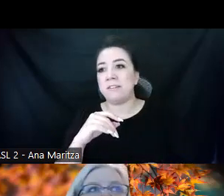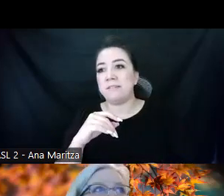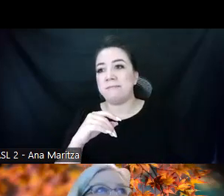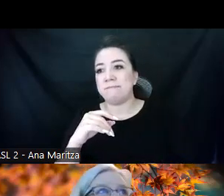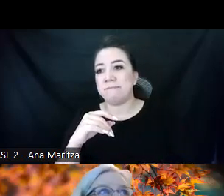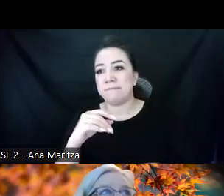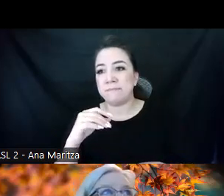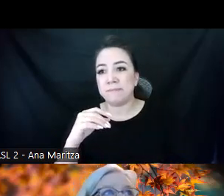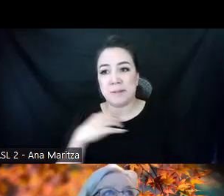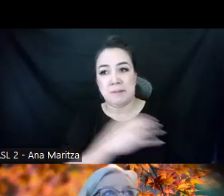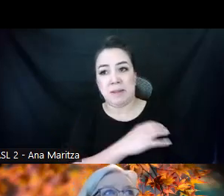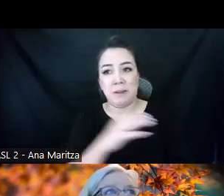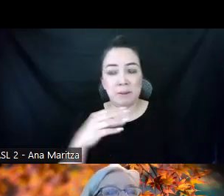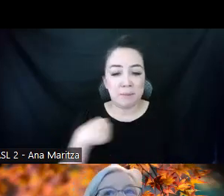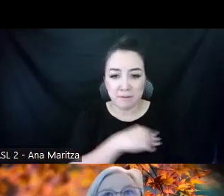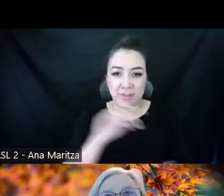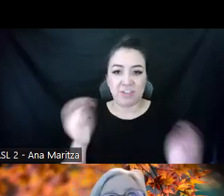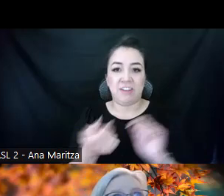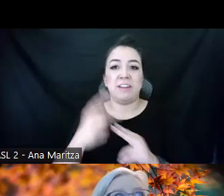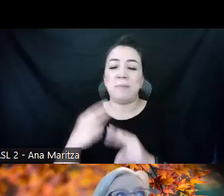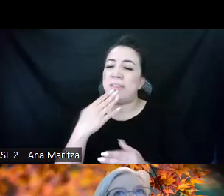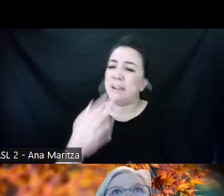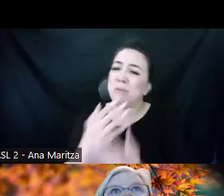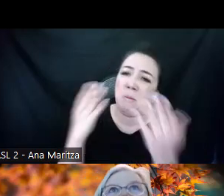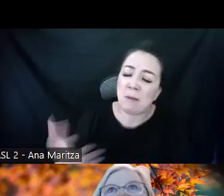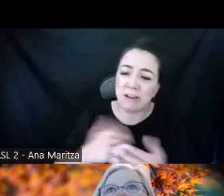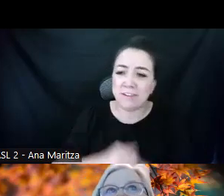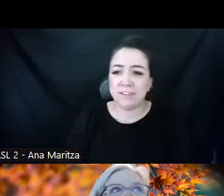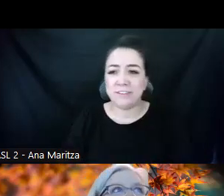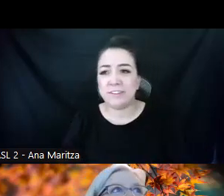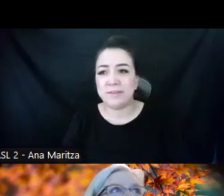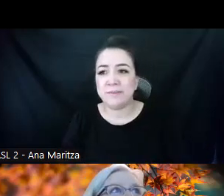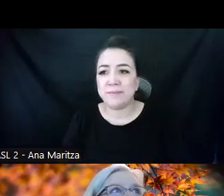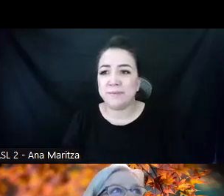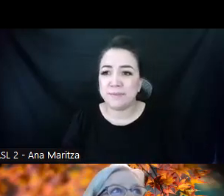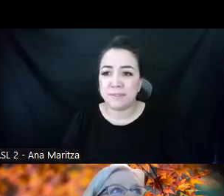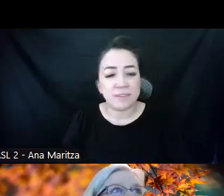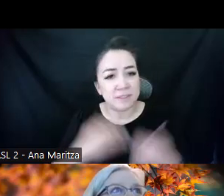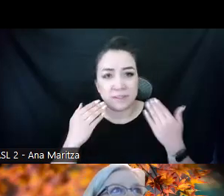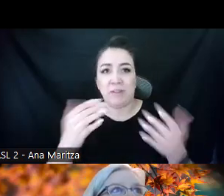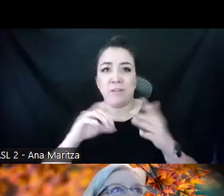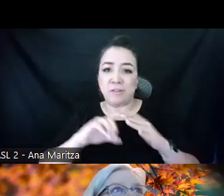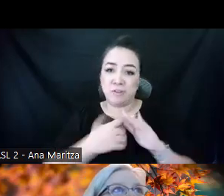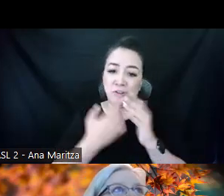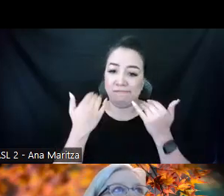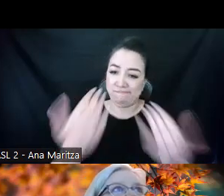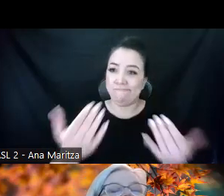committee members have changed their name. So thank you so much. Let's get started.